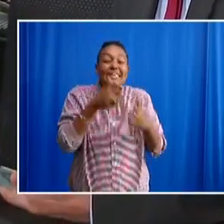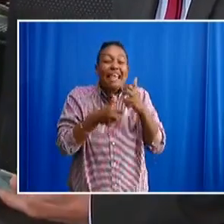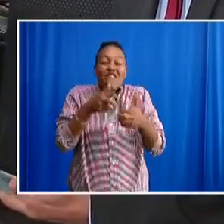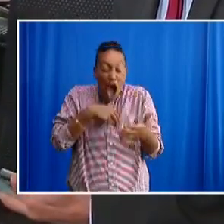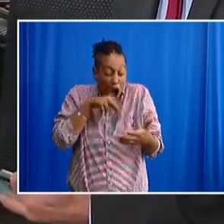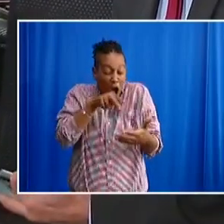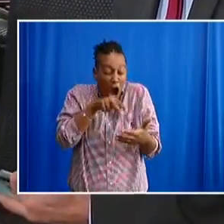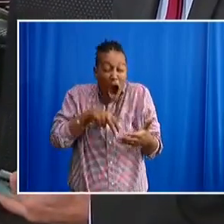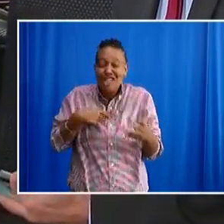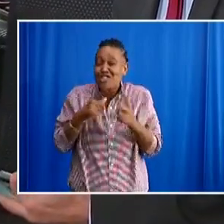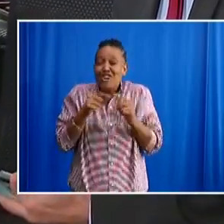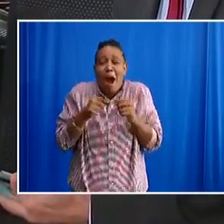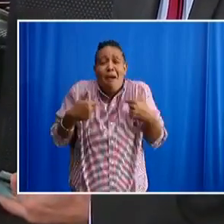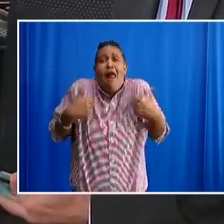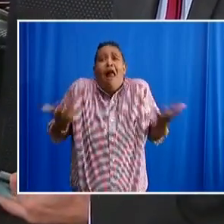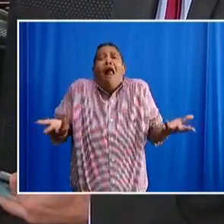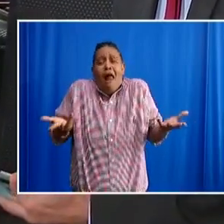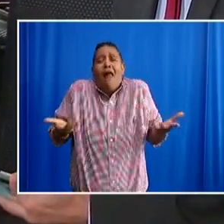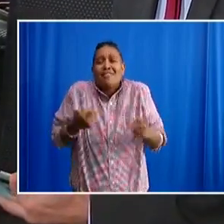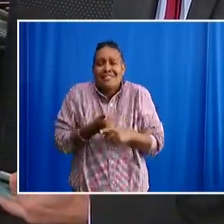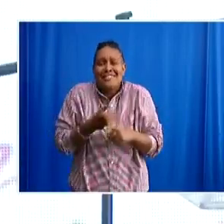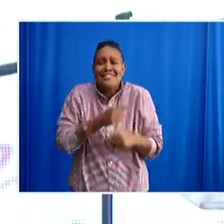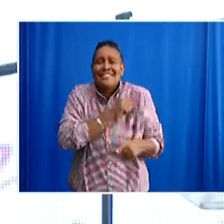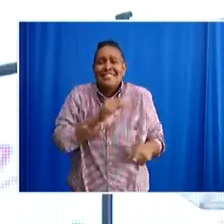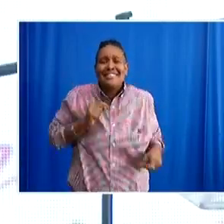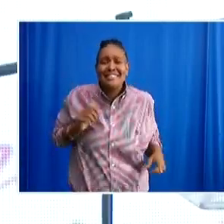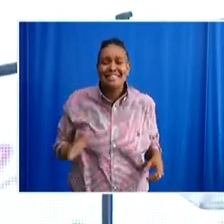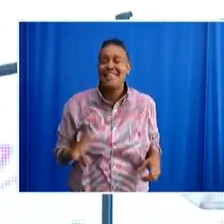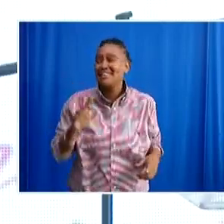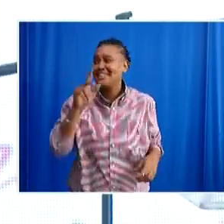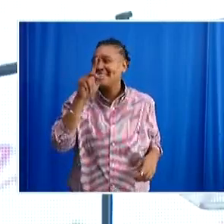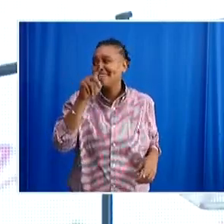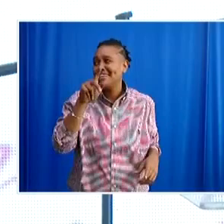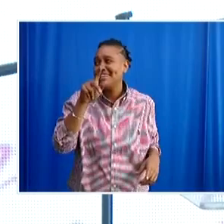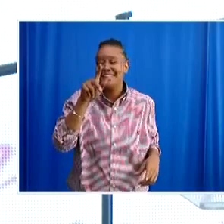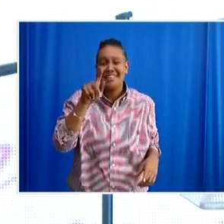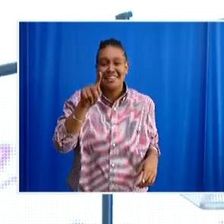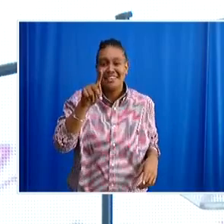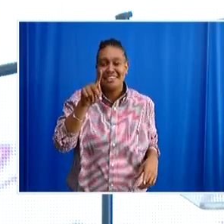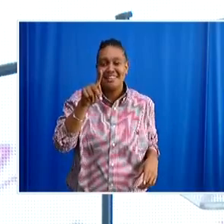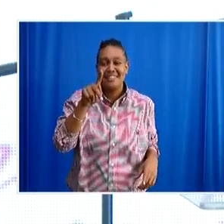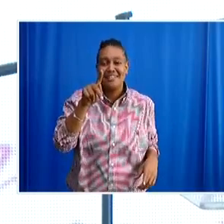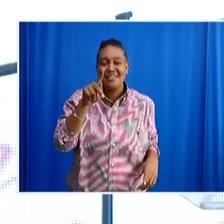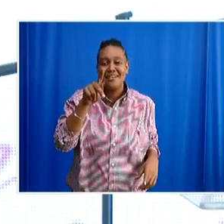best. Senator Parnell Charles Jr.,